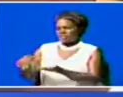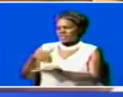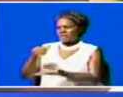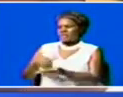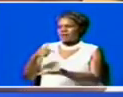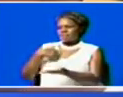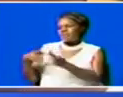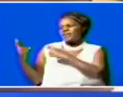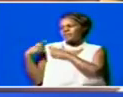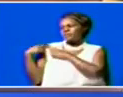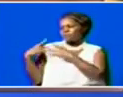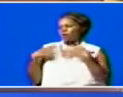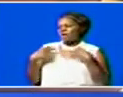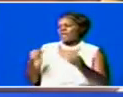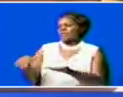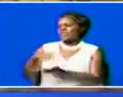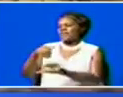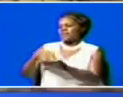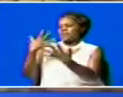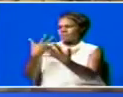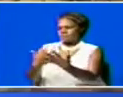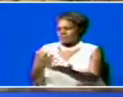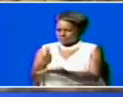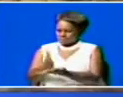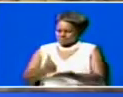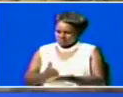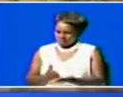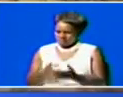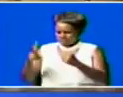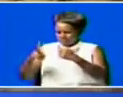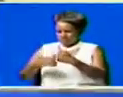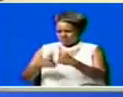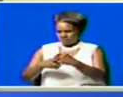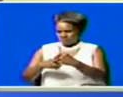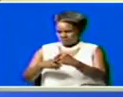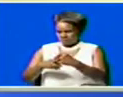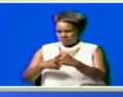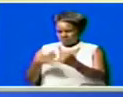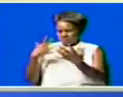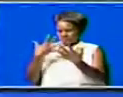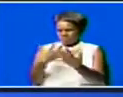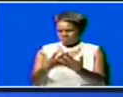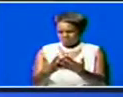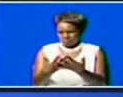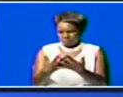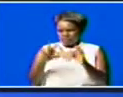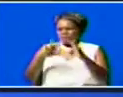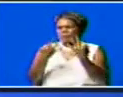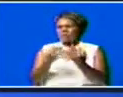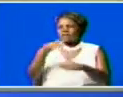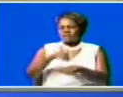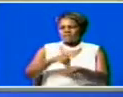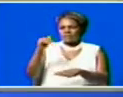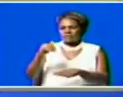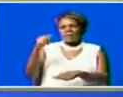I was really in charge of the health facility at the prison. For some of the seven doctors, the toll their imprisonment had on their families was